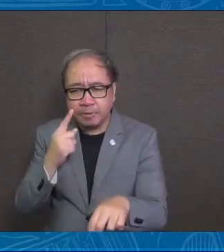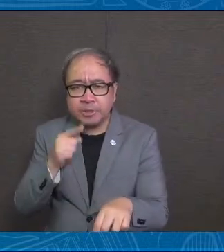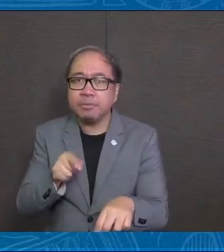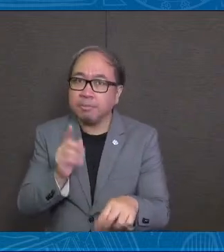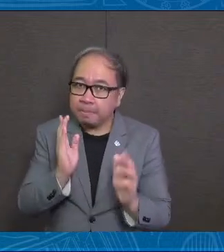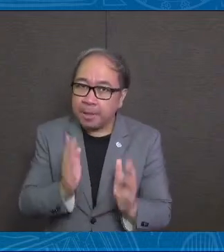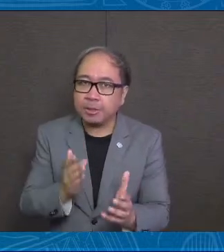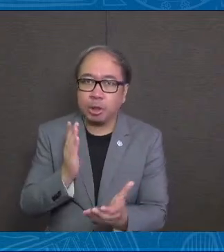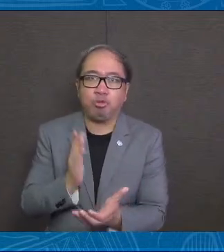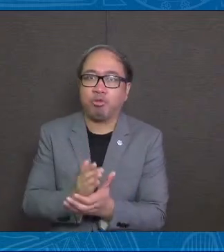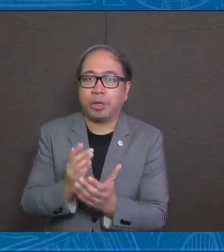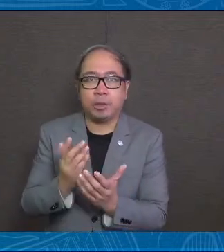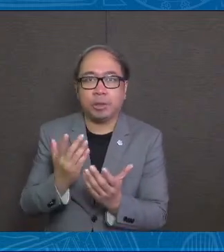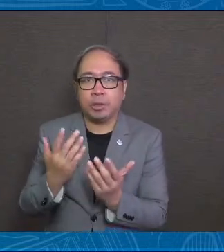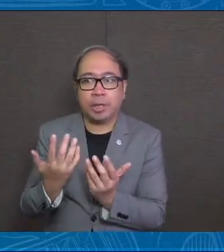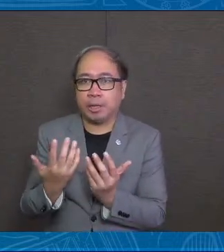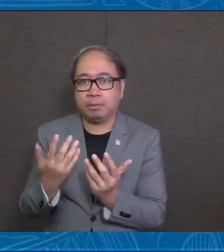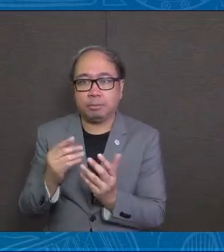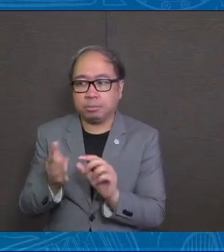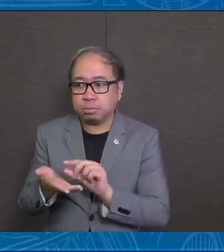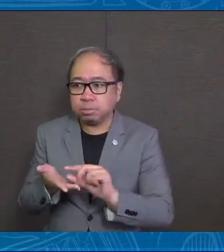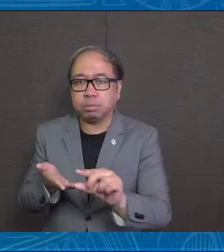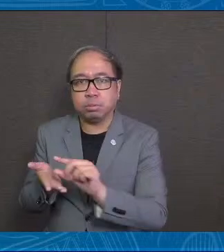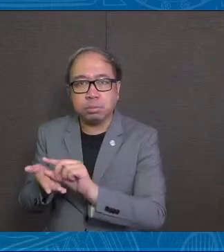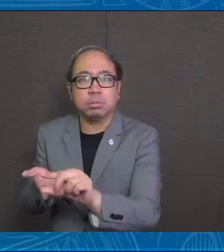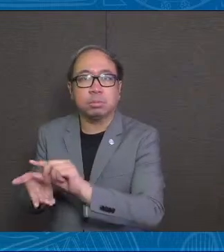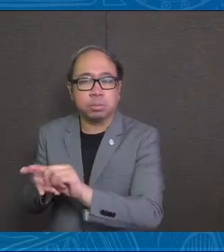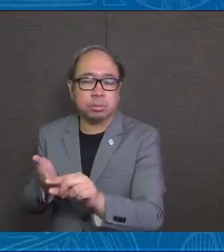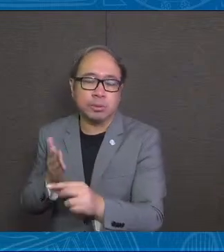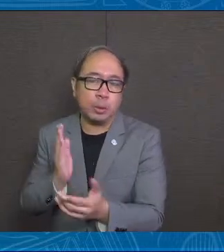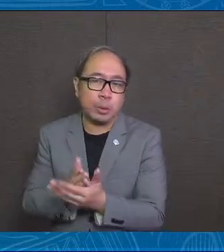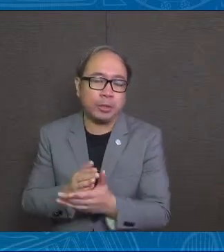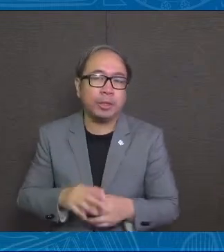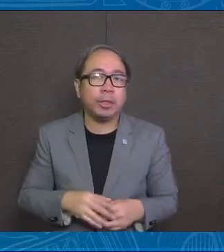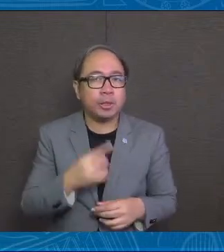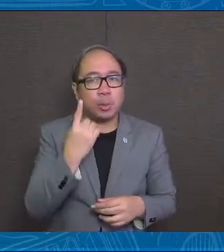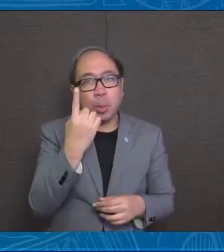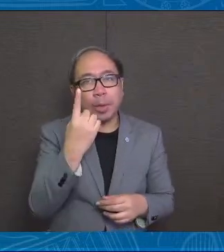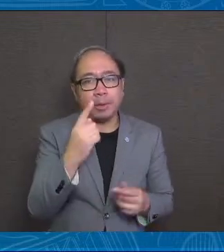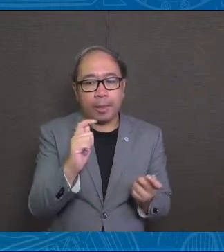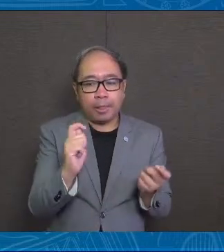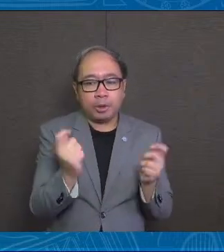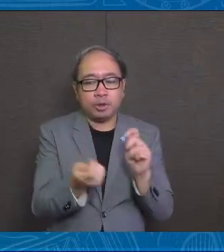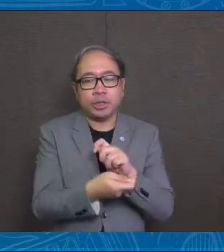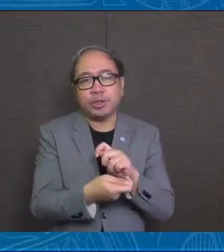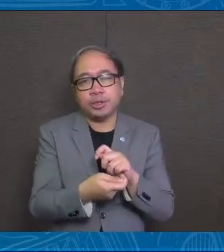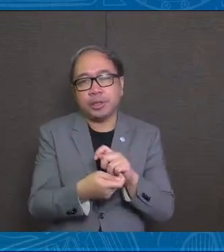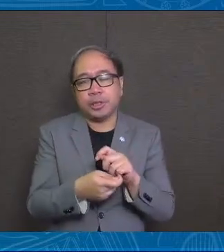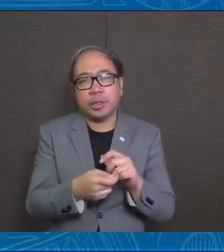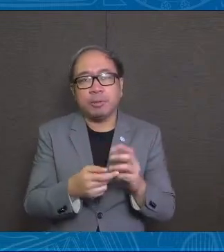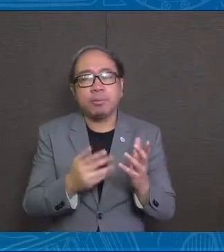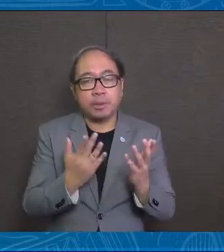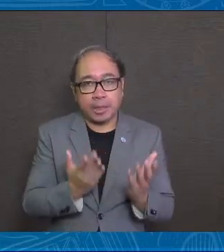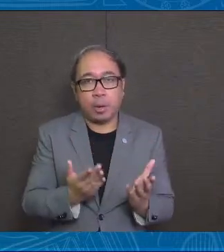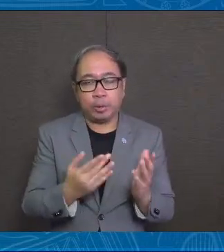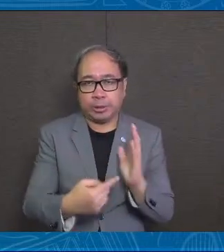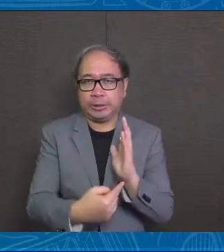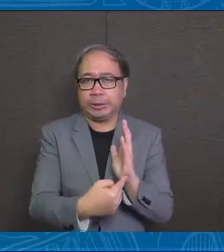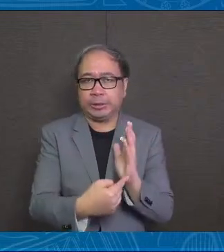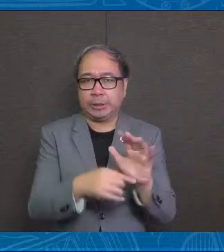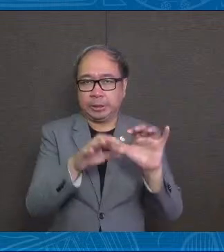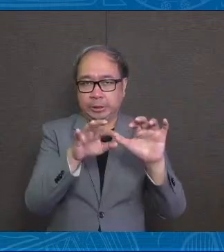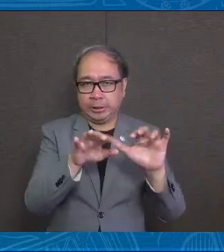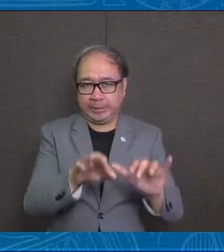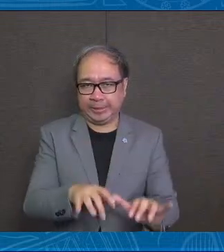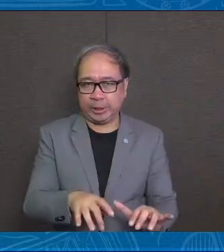the, maybe I can just seg on one of our budget reforms is the use of digitalization. It's included in the